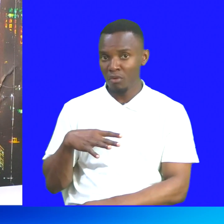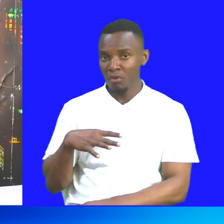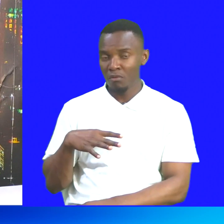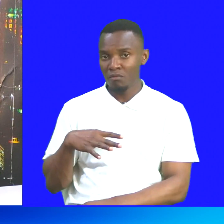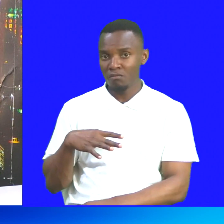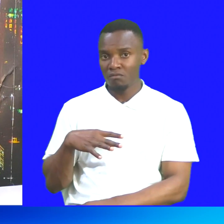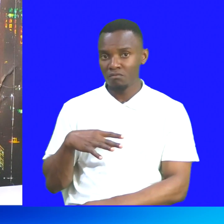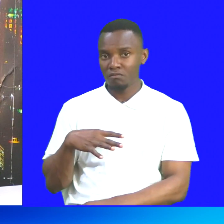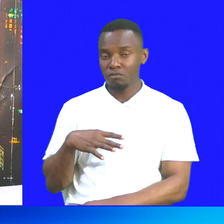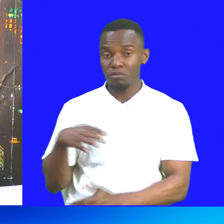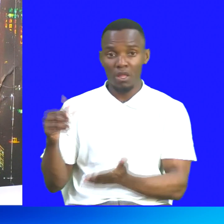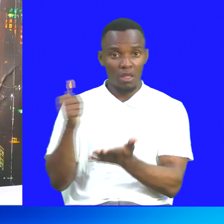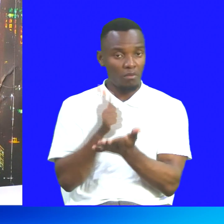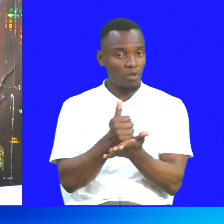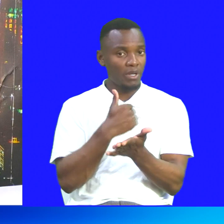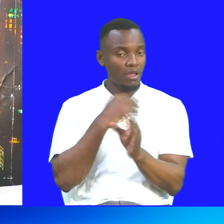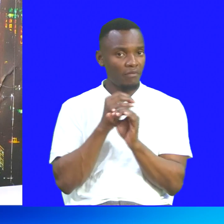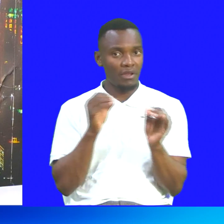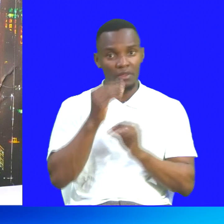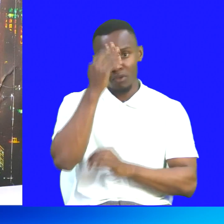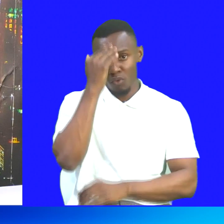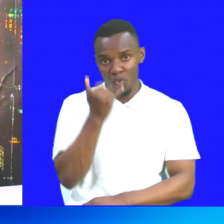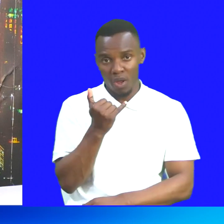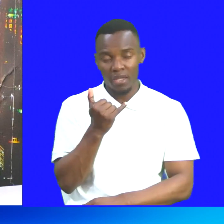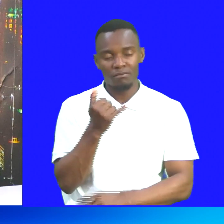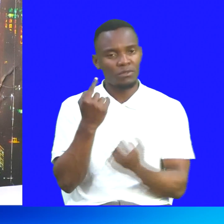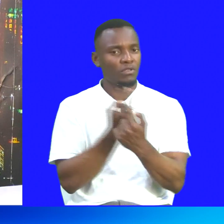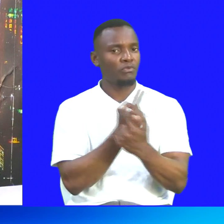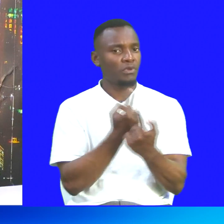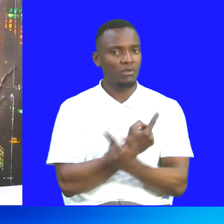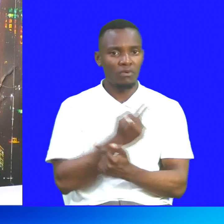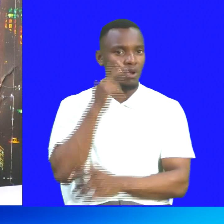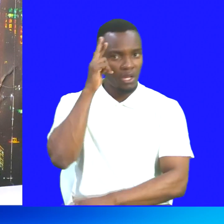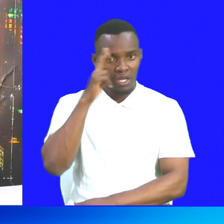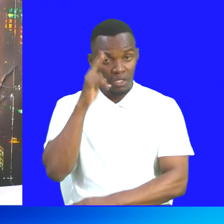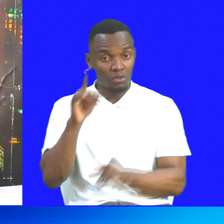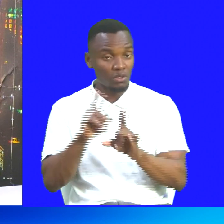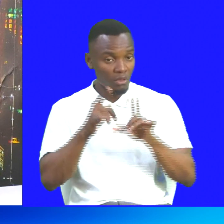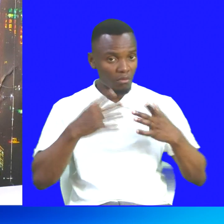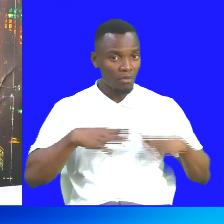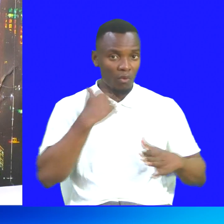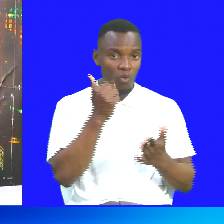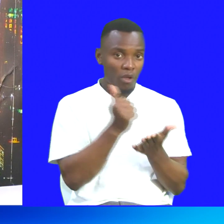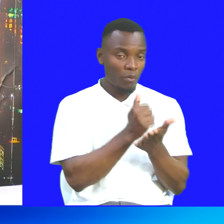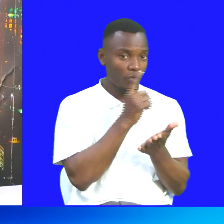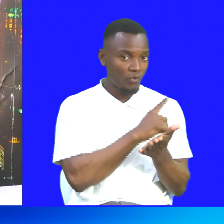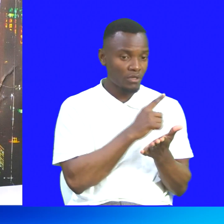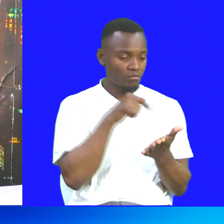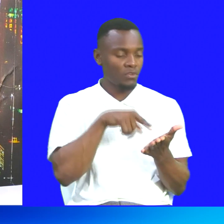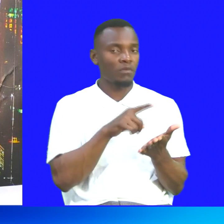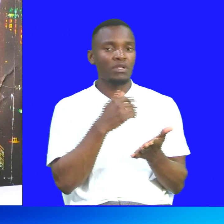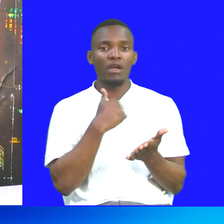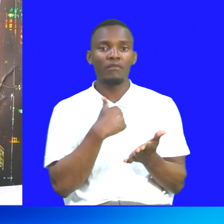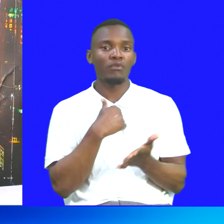be employed because of some reasons. And those who are employed are facing